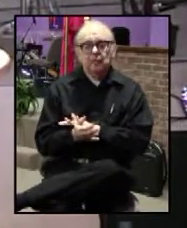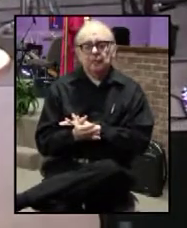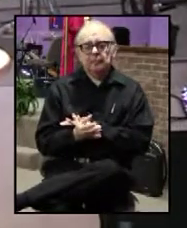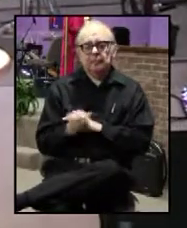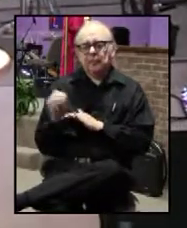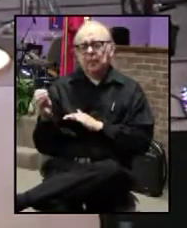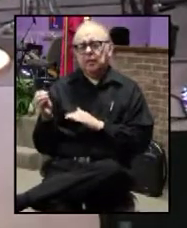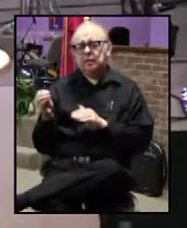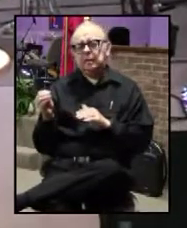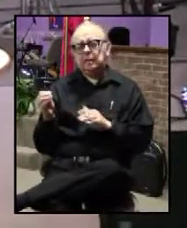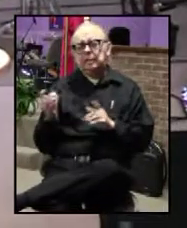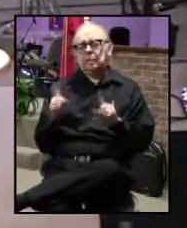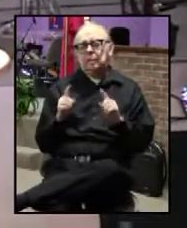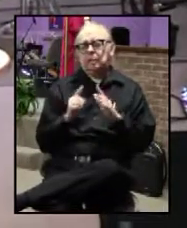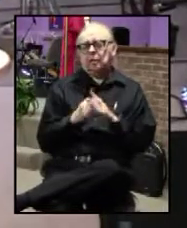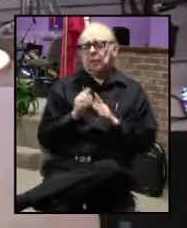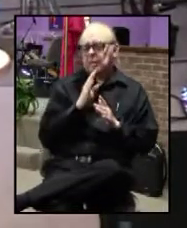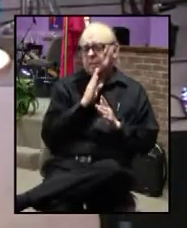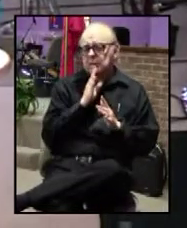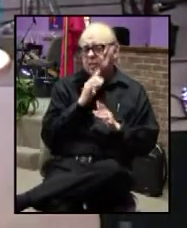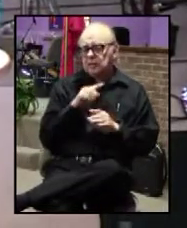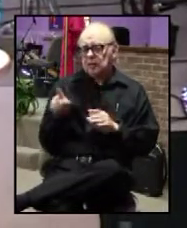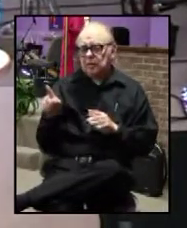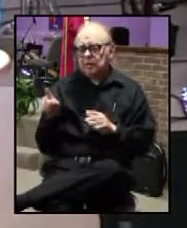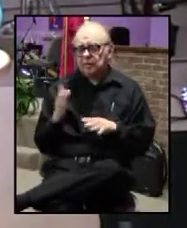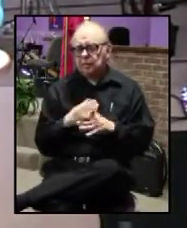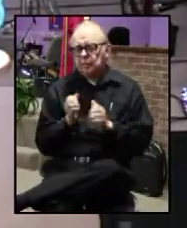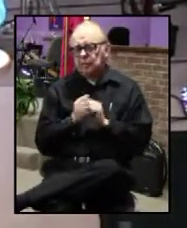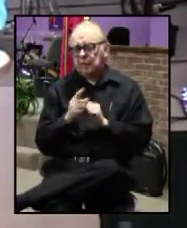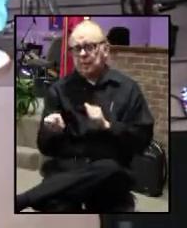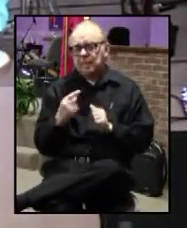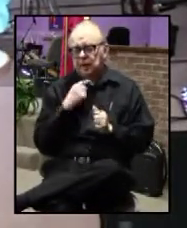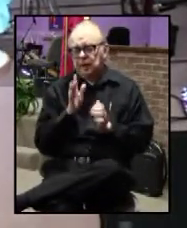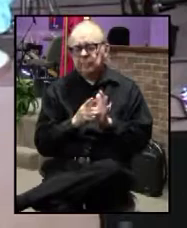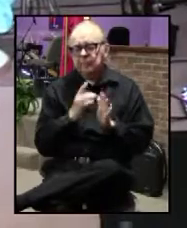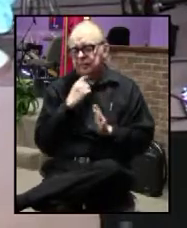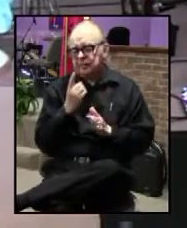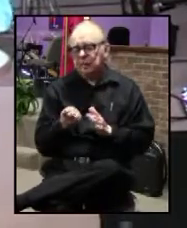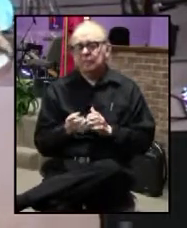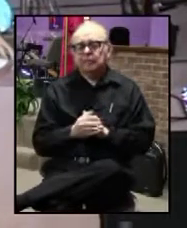And so when he begins to talk to them and share with them, he says this.